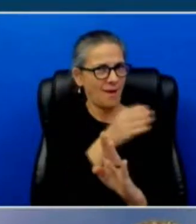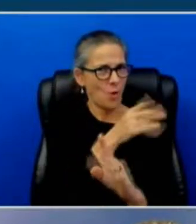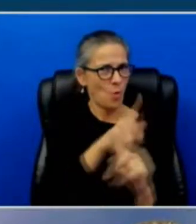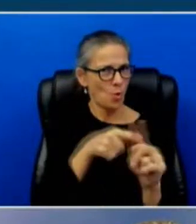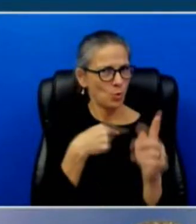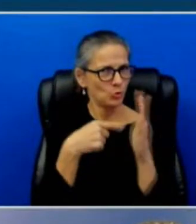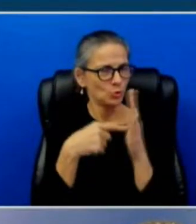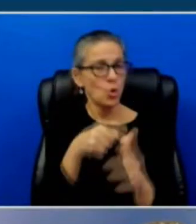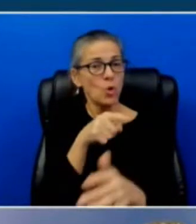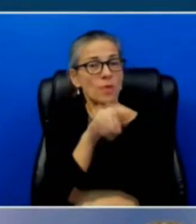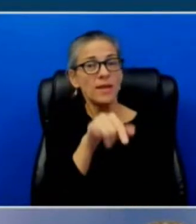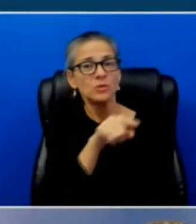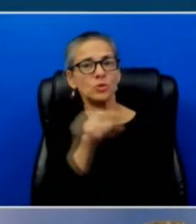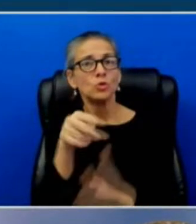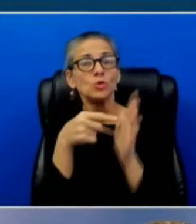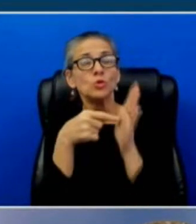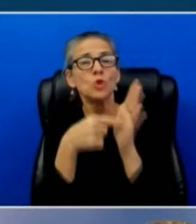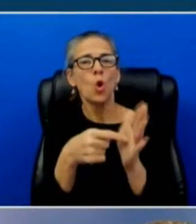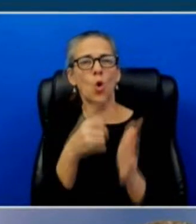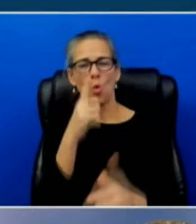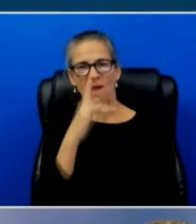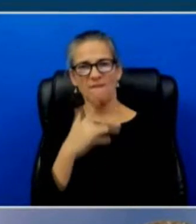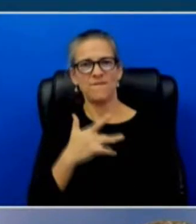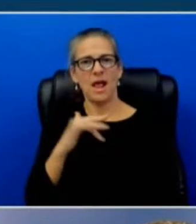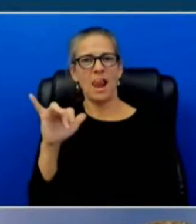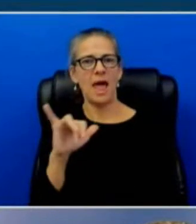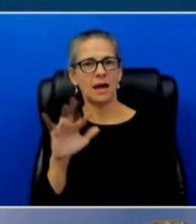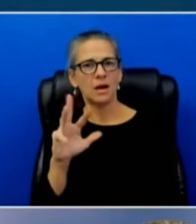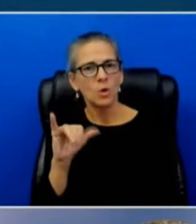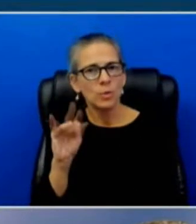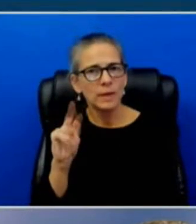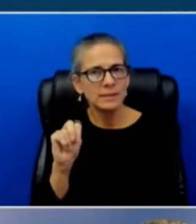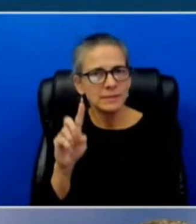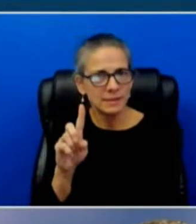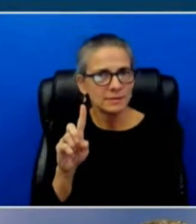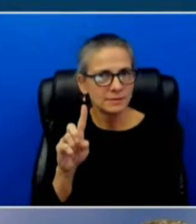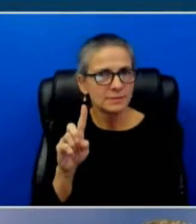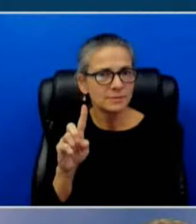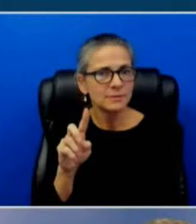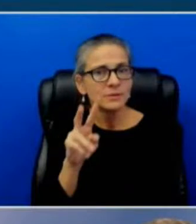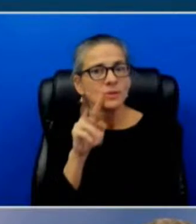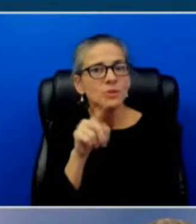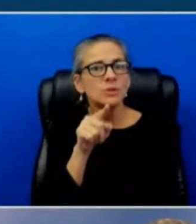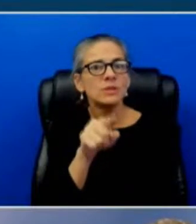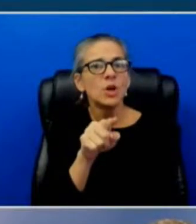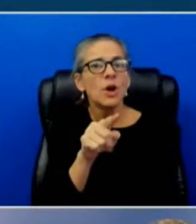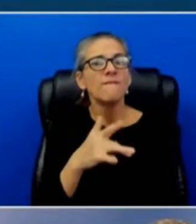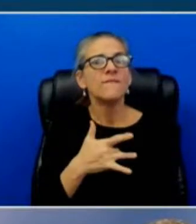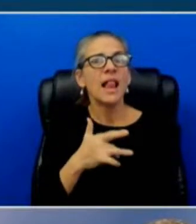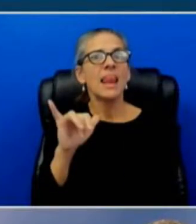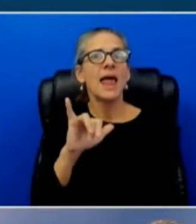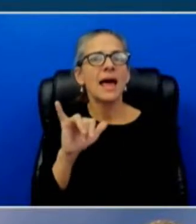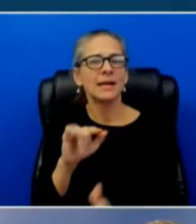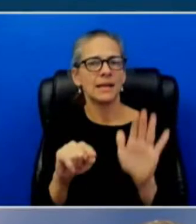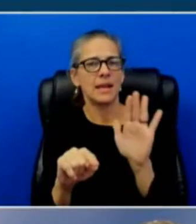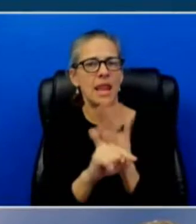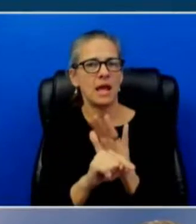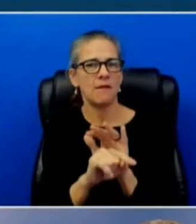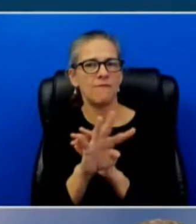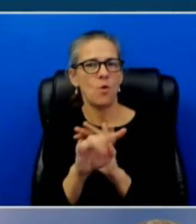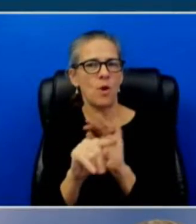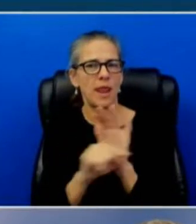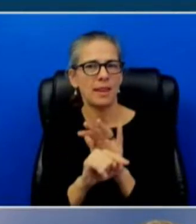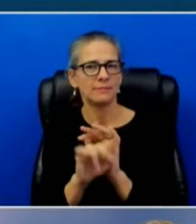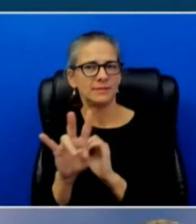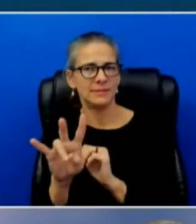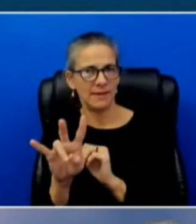chill forecast. And if you look at Thursday in Lexington, right now we're looking at -4 to -7. So